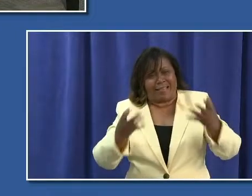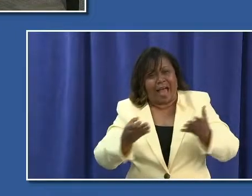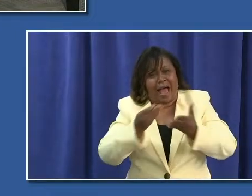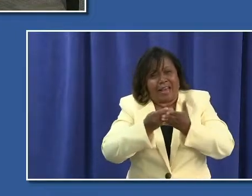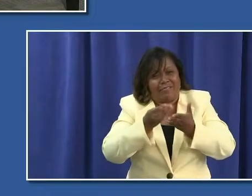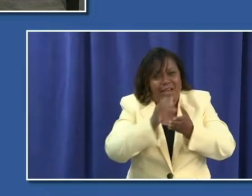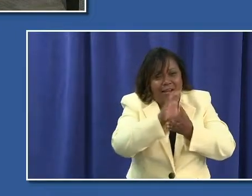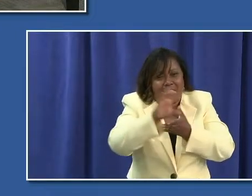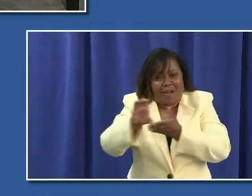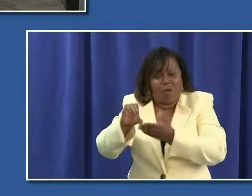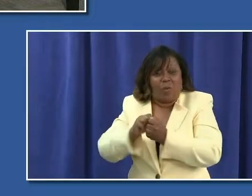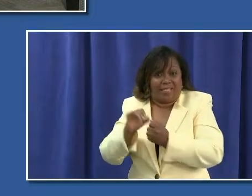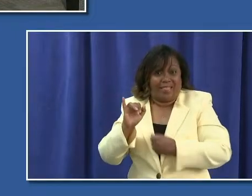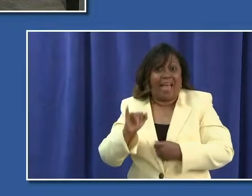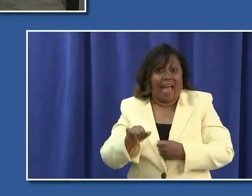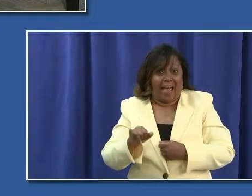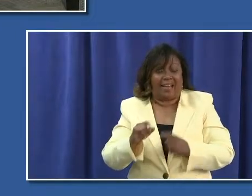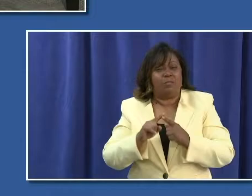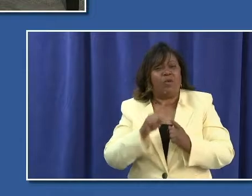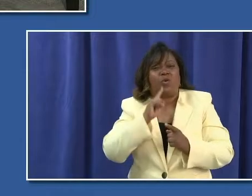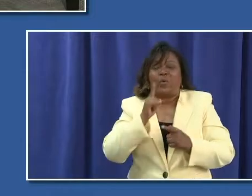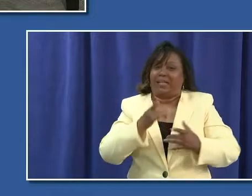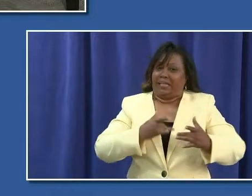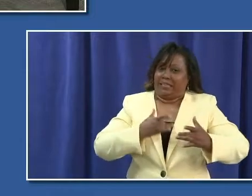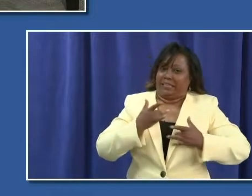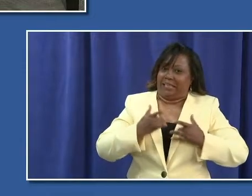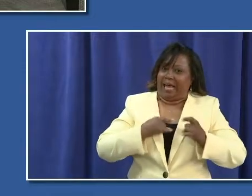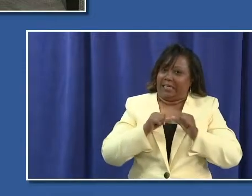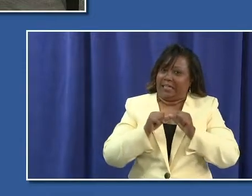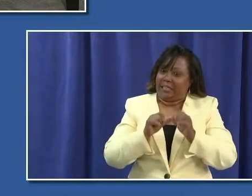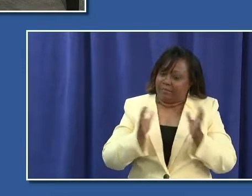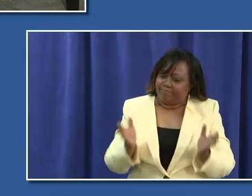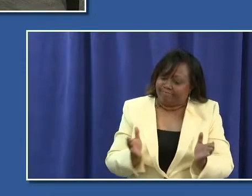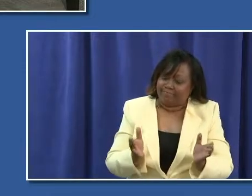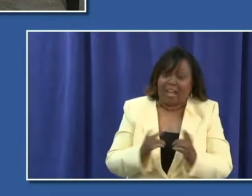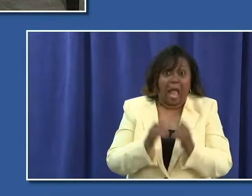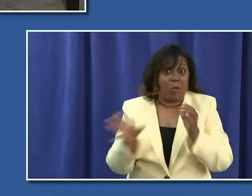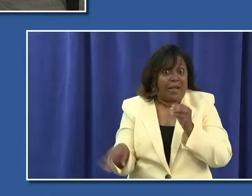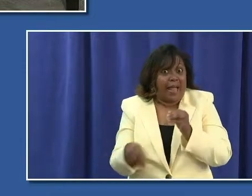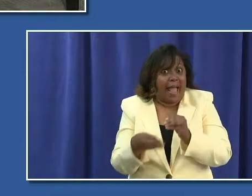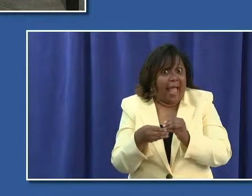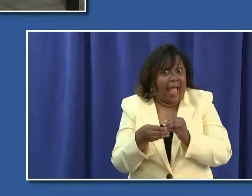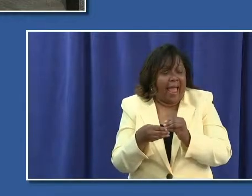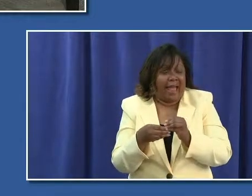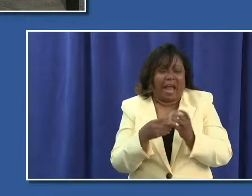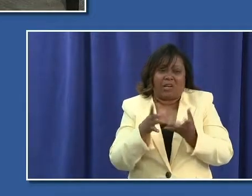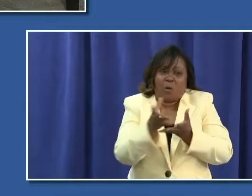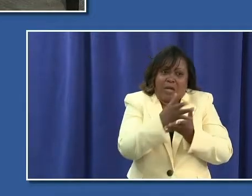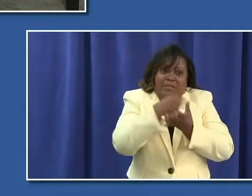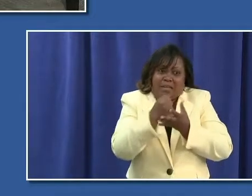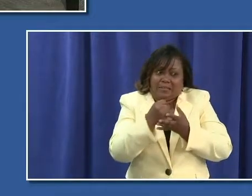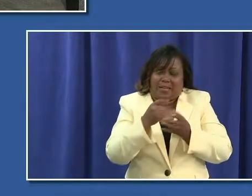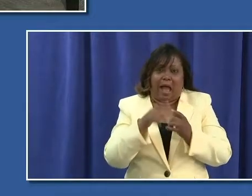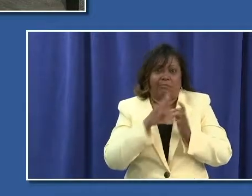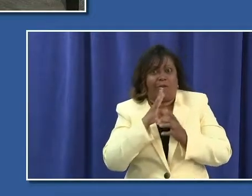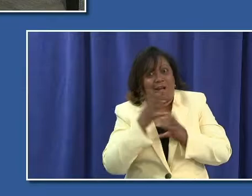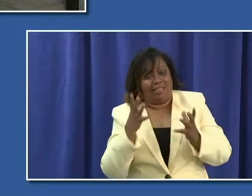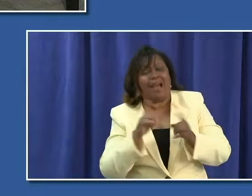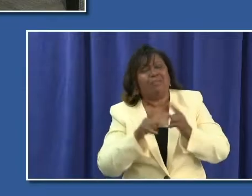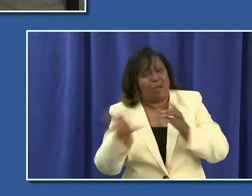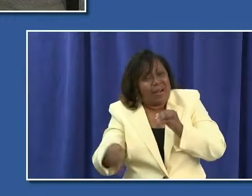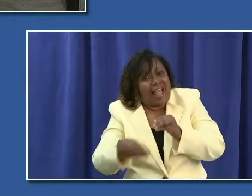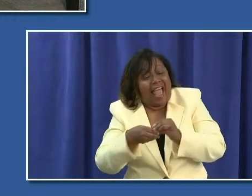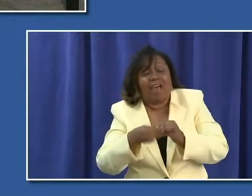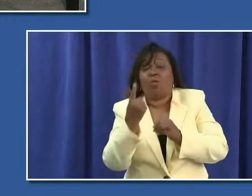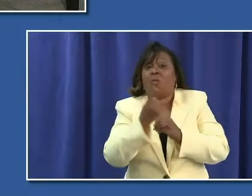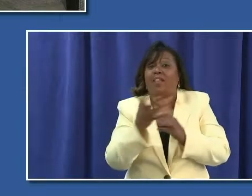funding associated with that. But we're very excited to continue pushing on that. I will add, and I know I'm sucking up all the oxygen here, but I want to add